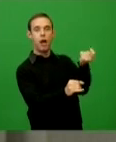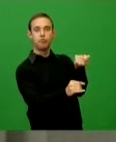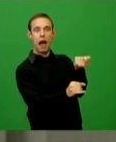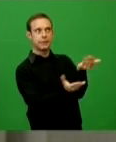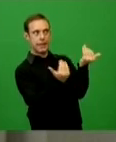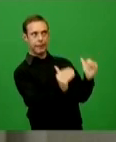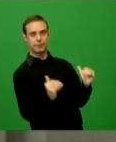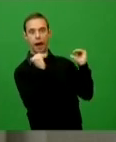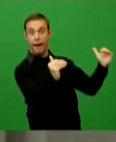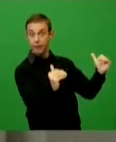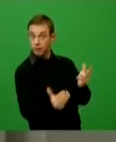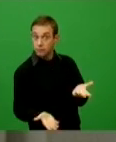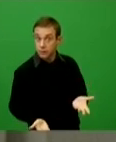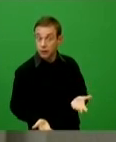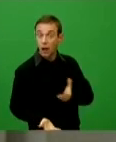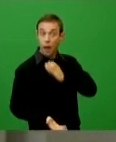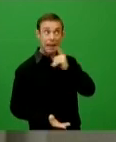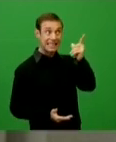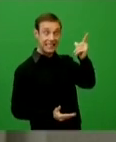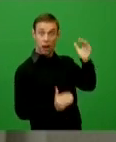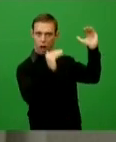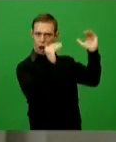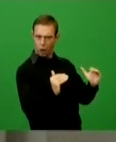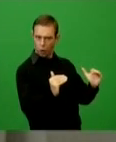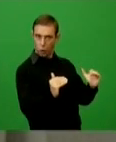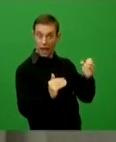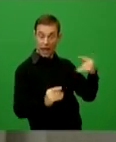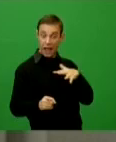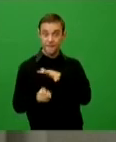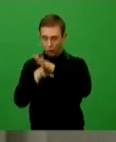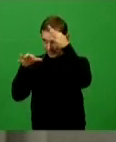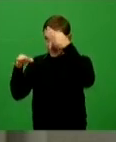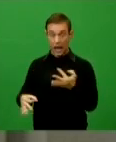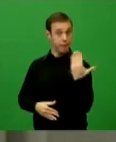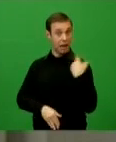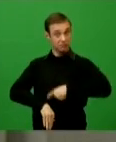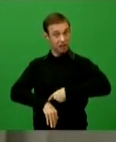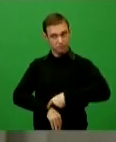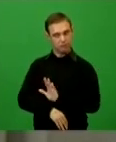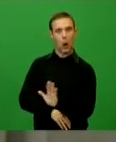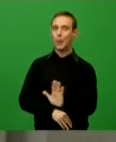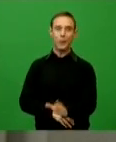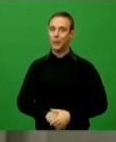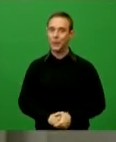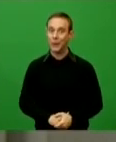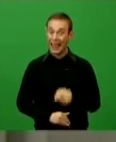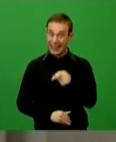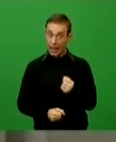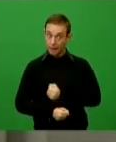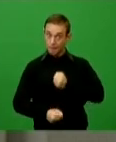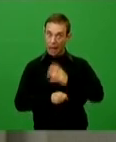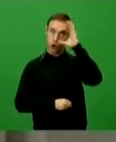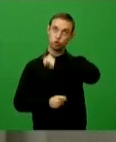assumption has not been adjusted to reflect the recent market developments. There is a downside risk to this